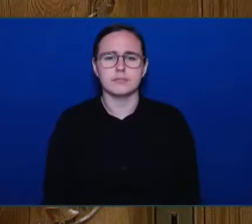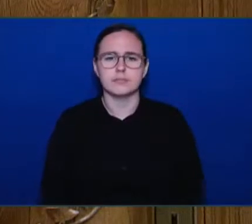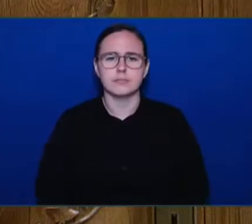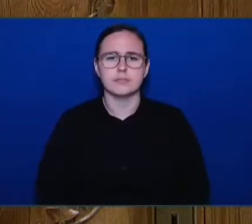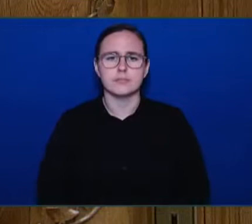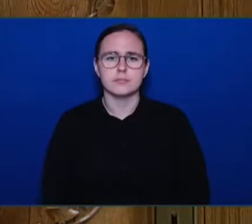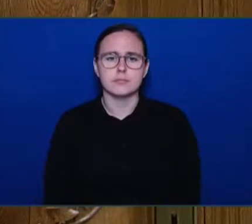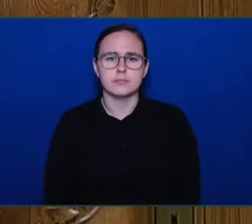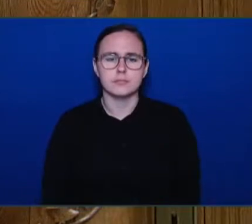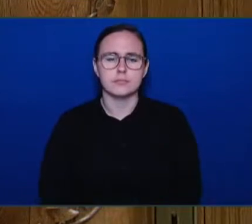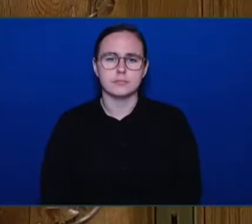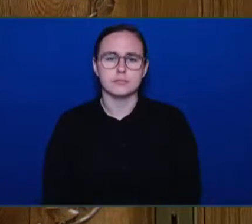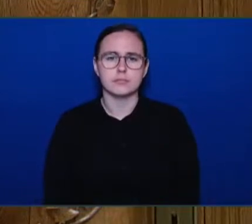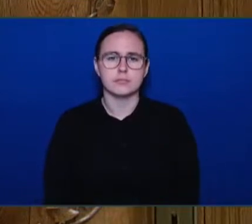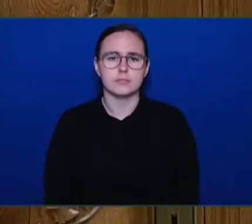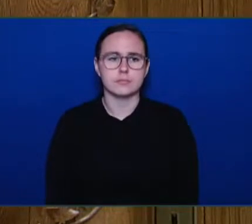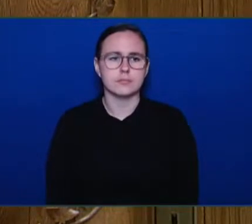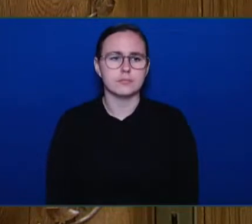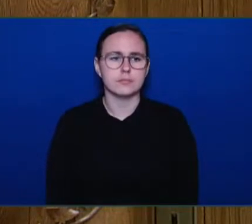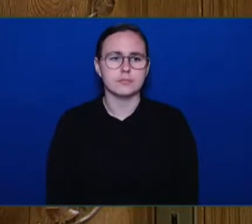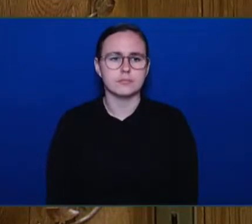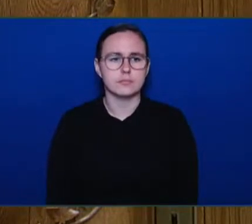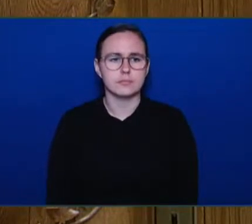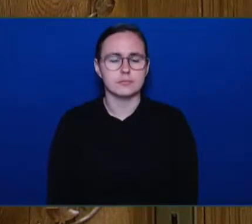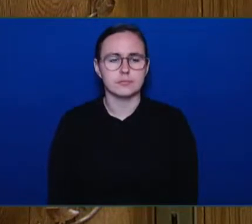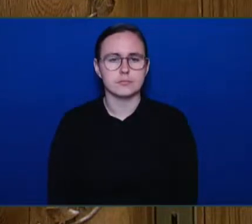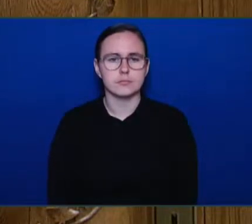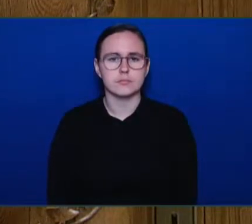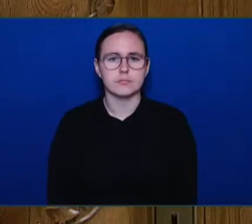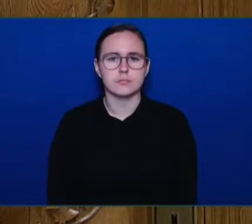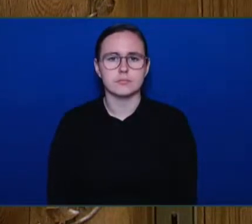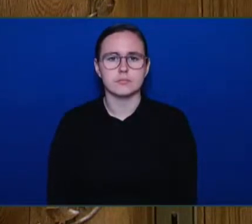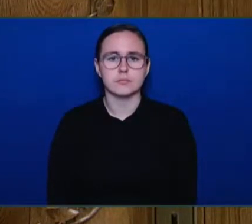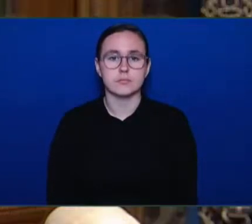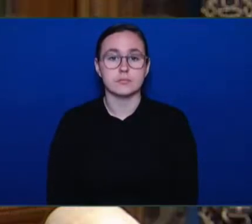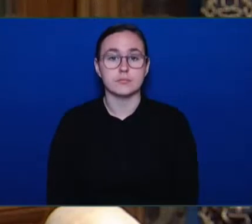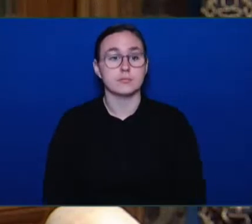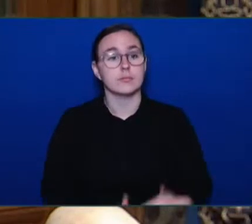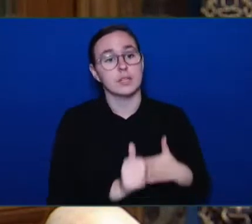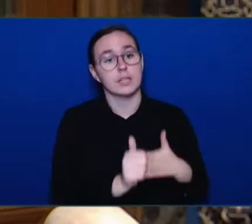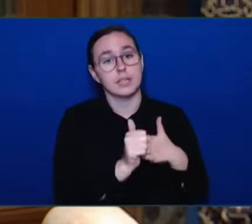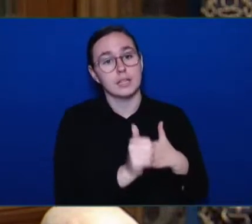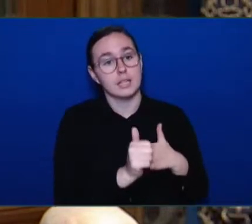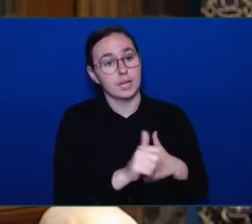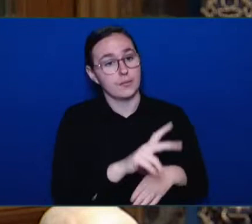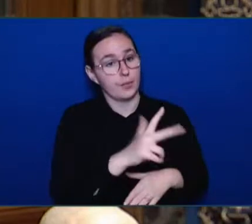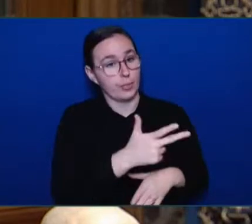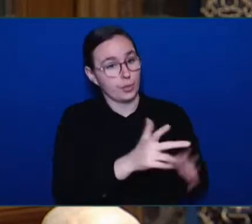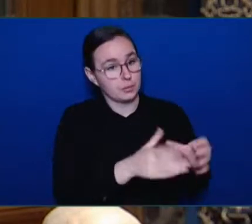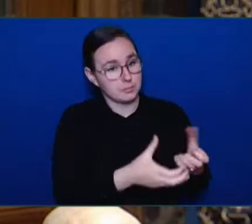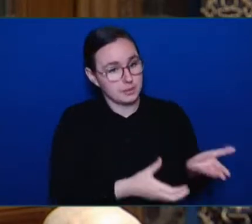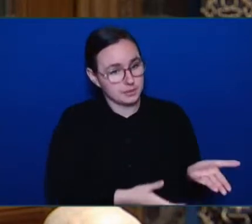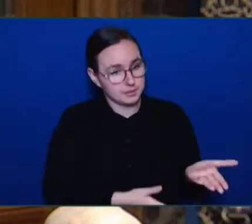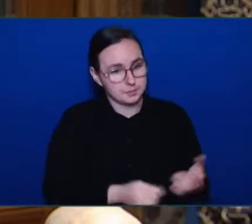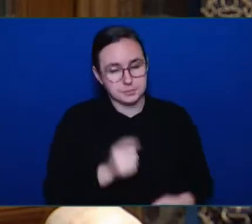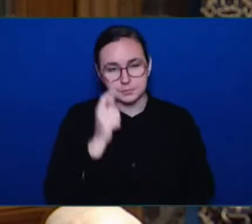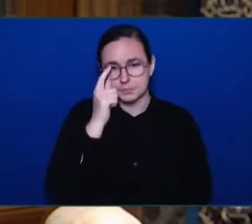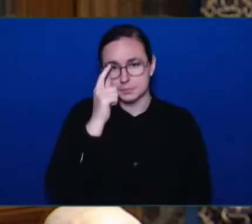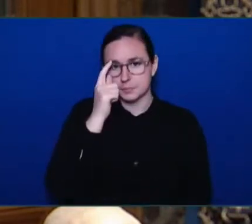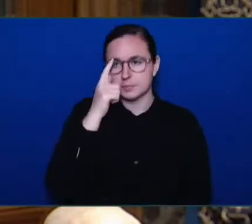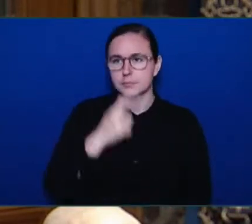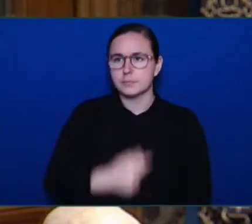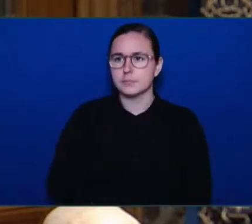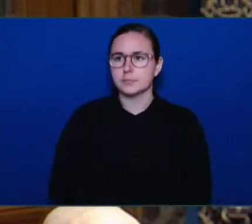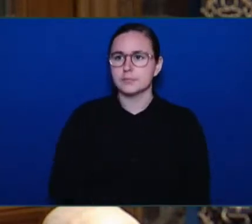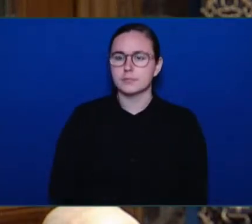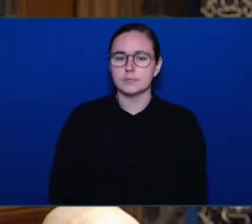Leader of the third party. Thank you, Honourable Speaker. Speaking of public health emergencies, yesterday, Capital Daily and Burnaby Beacon